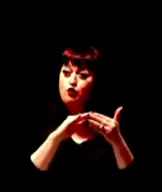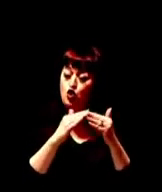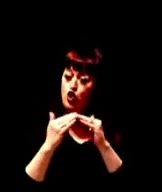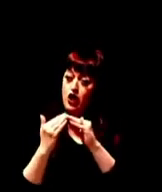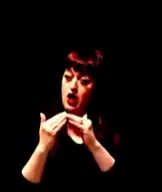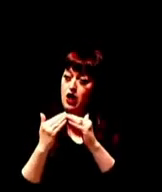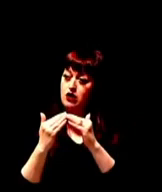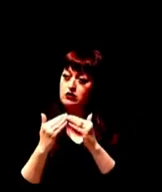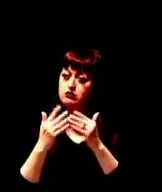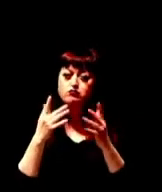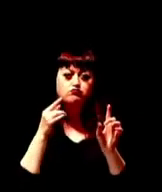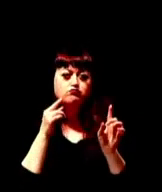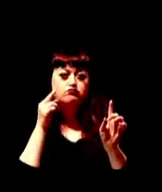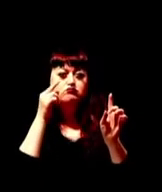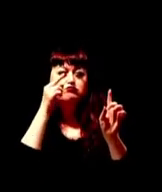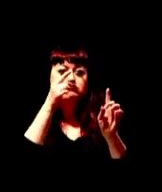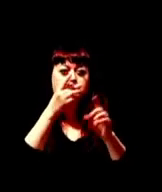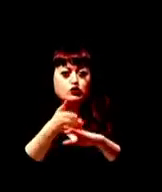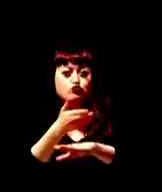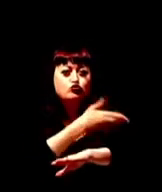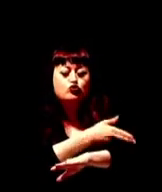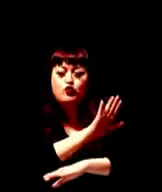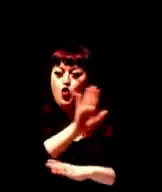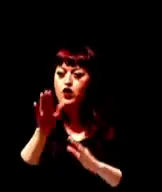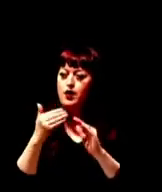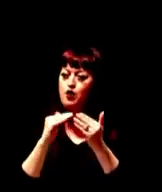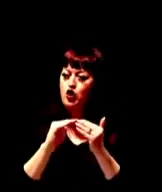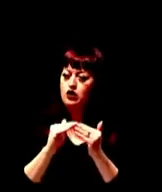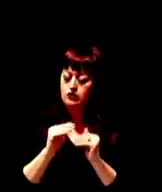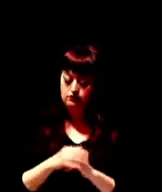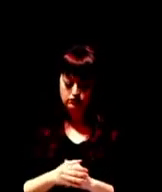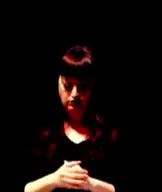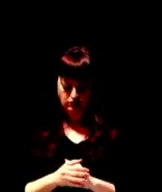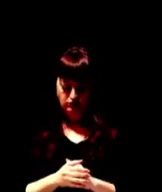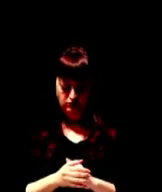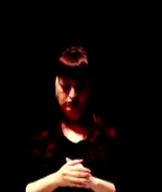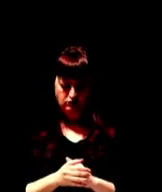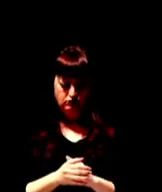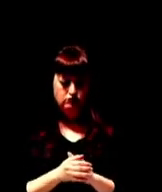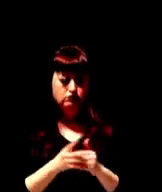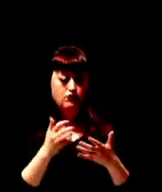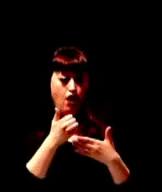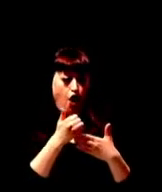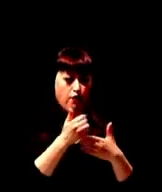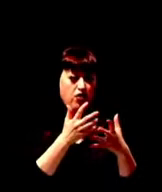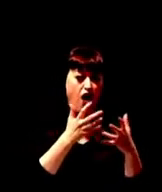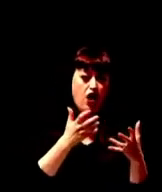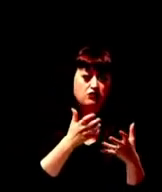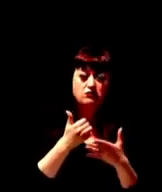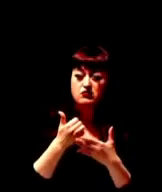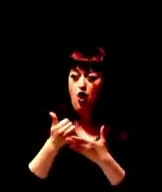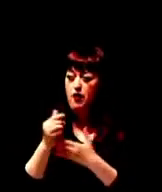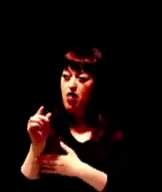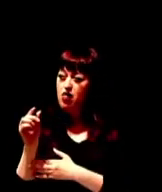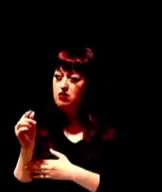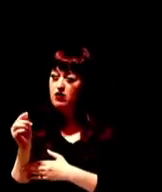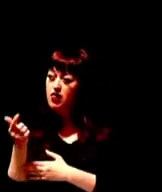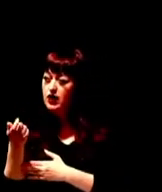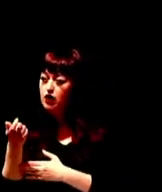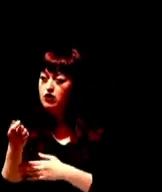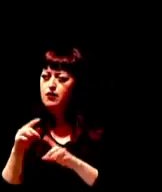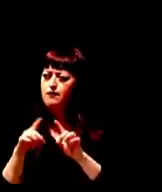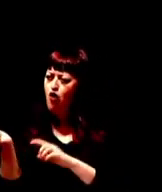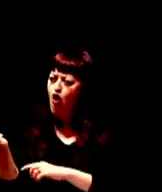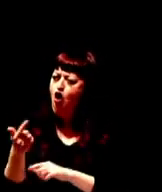and strive to make it a better one. Your actions may be big or small, but we all have the strength and